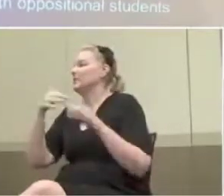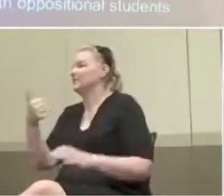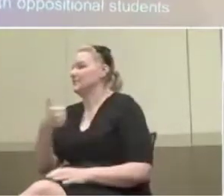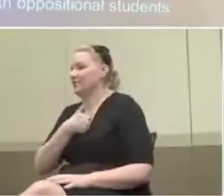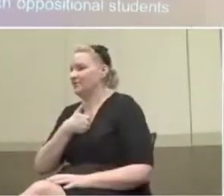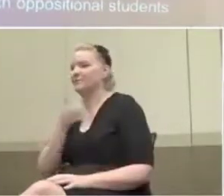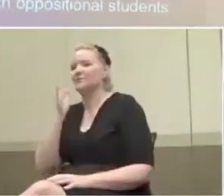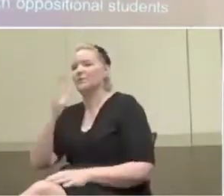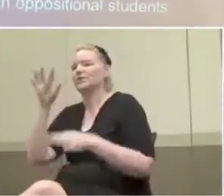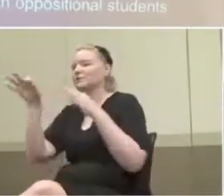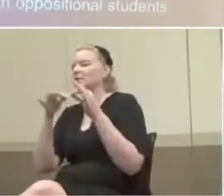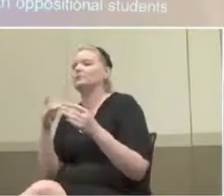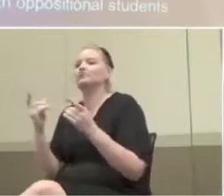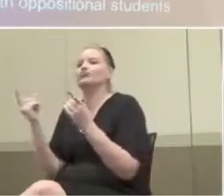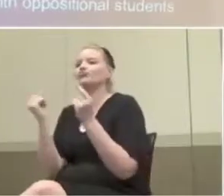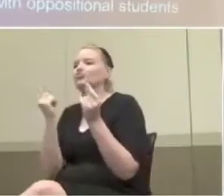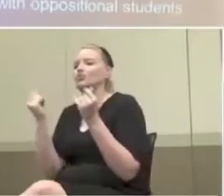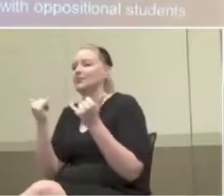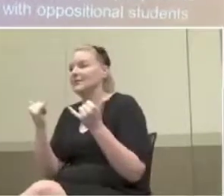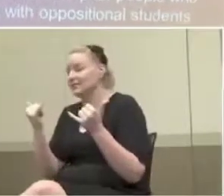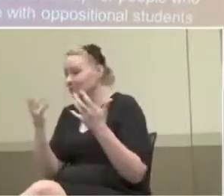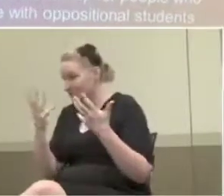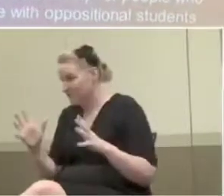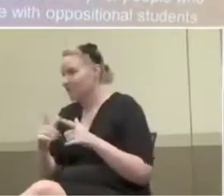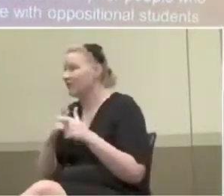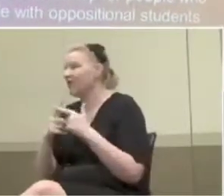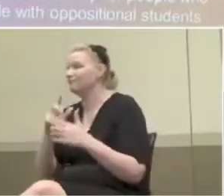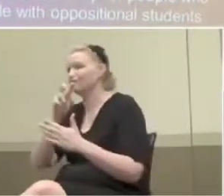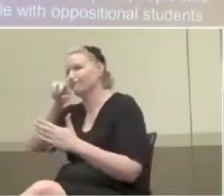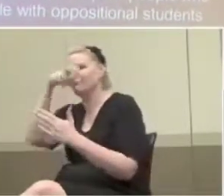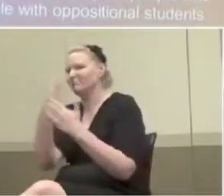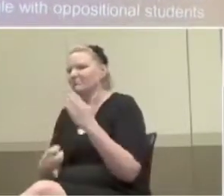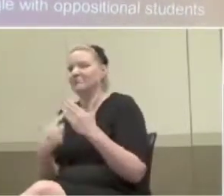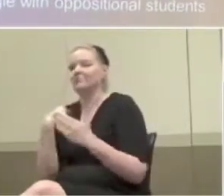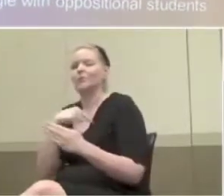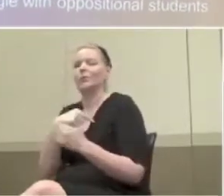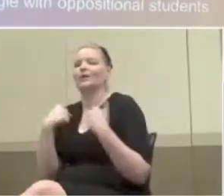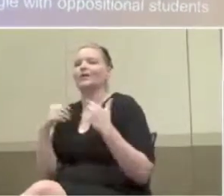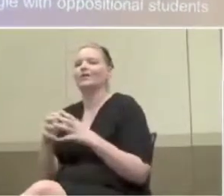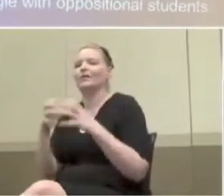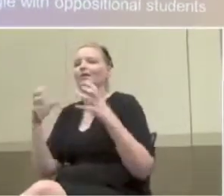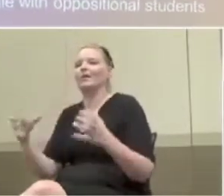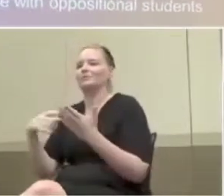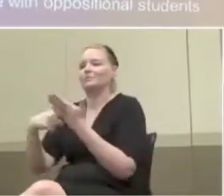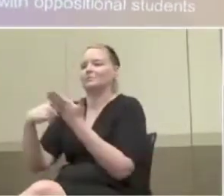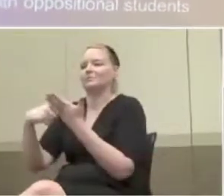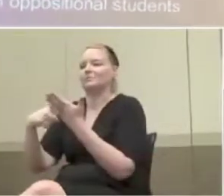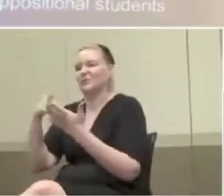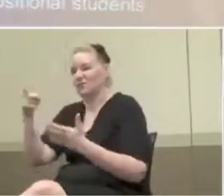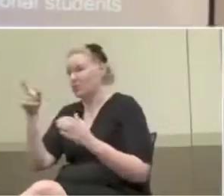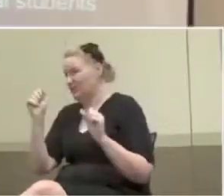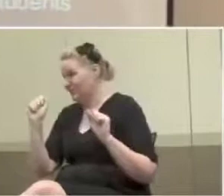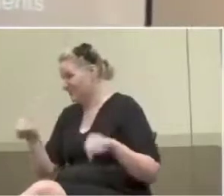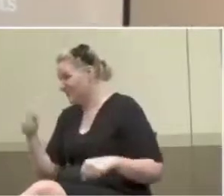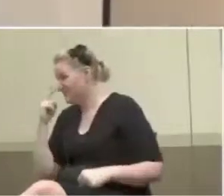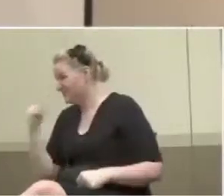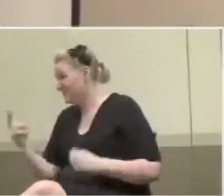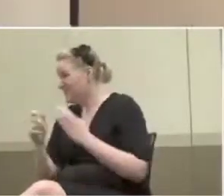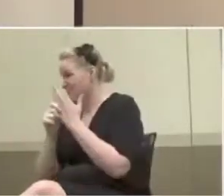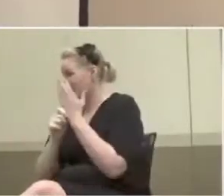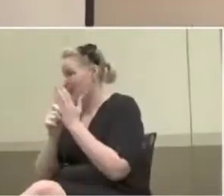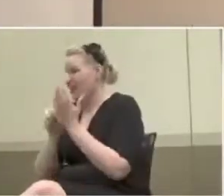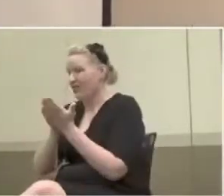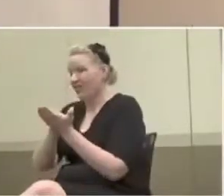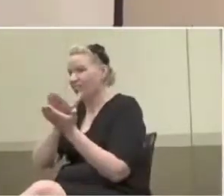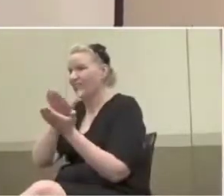overview of what we're going to do today, and then jump right in because we got lots to cover. As you can see, you got a nice thick packet there for PowerPoint